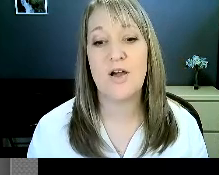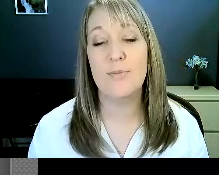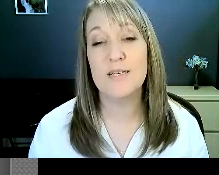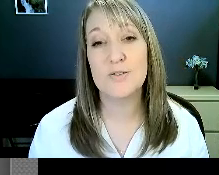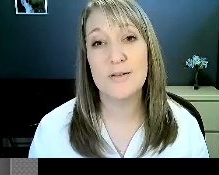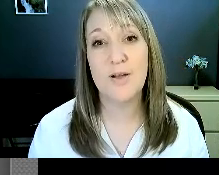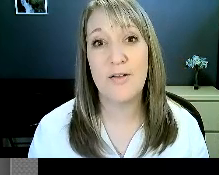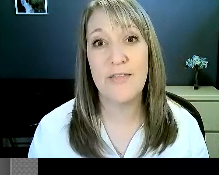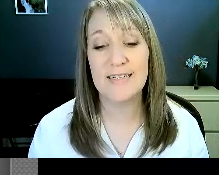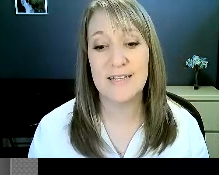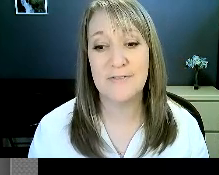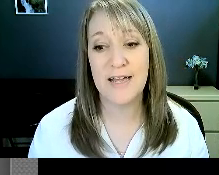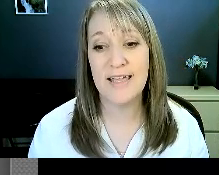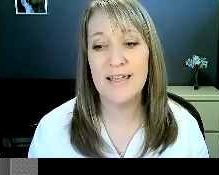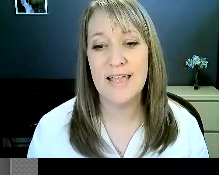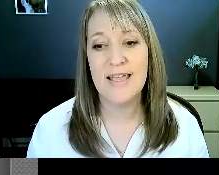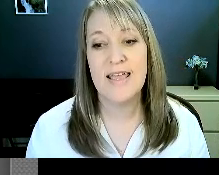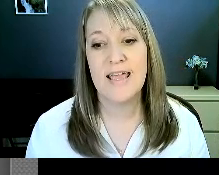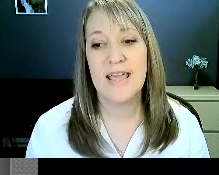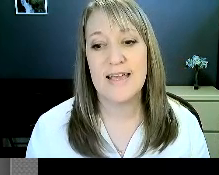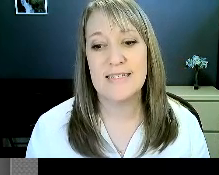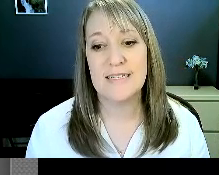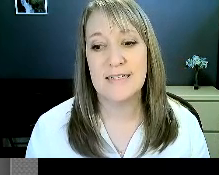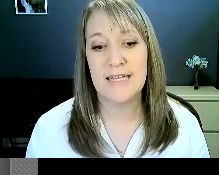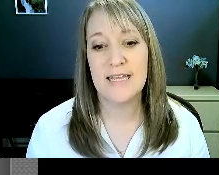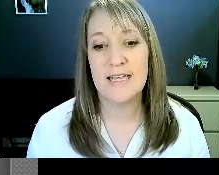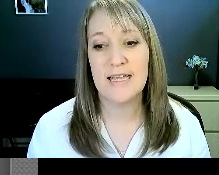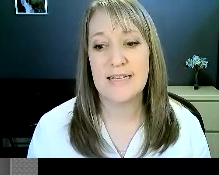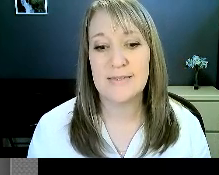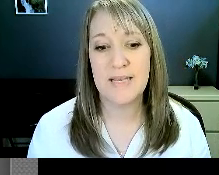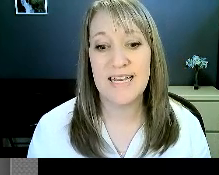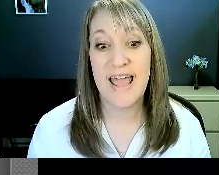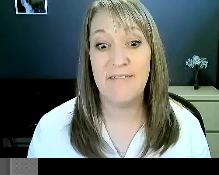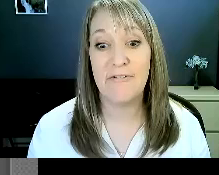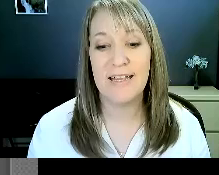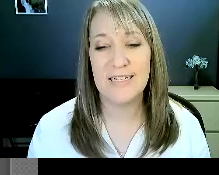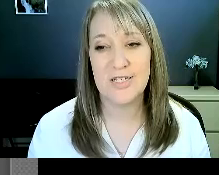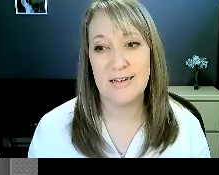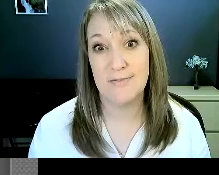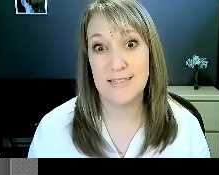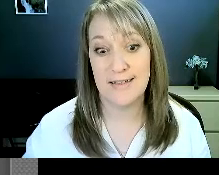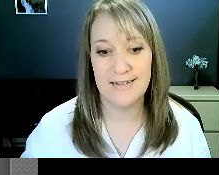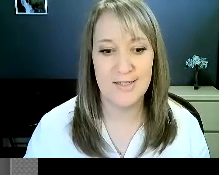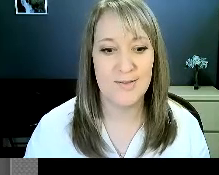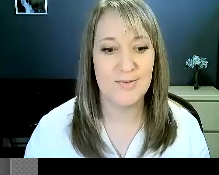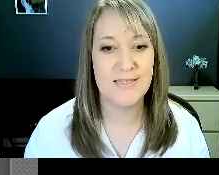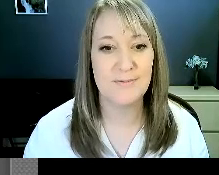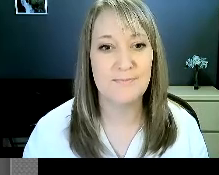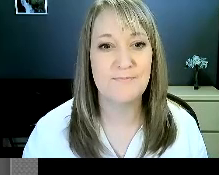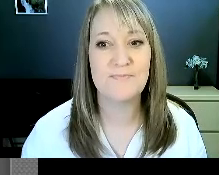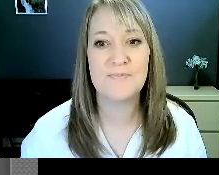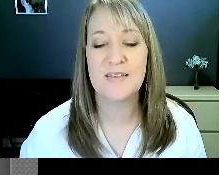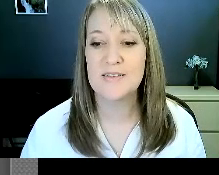has a comic strip called That Deaf Guy, and he has been in every edition of Sign